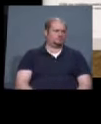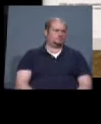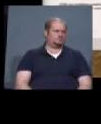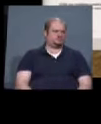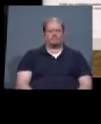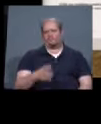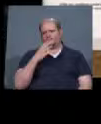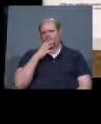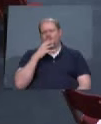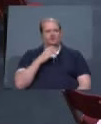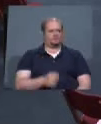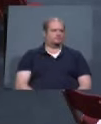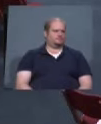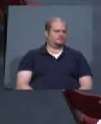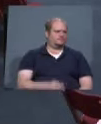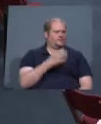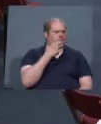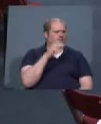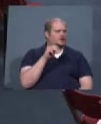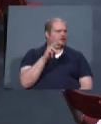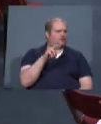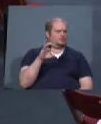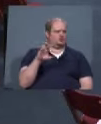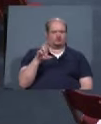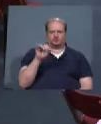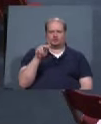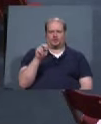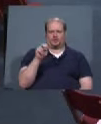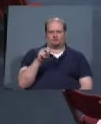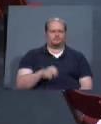Okay, thank you. Thank you, Mr. Crane.